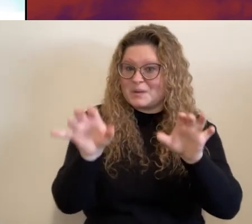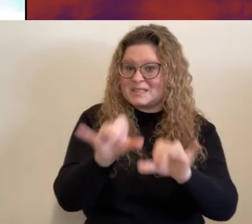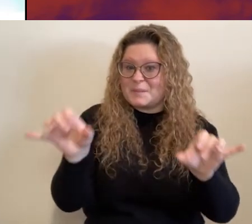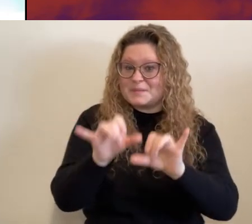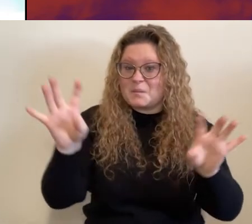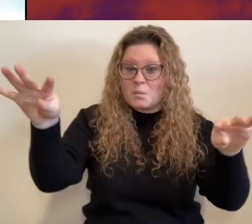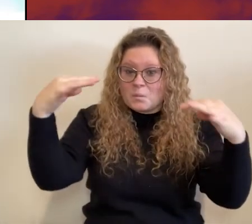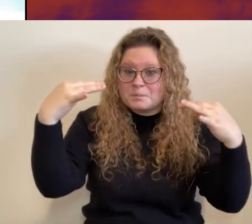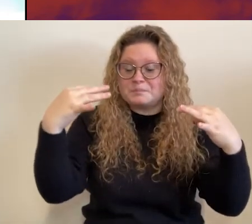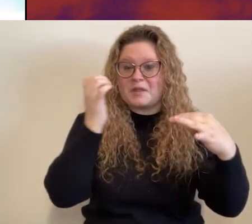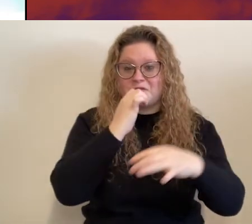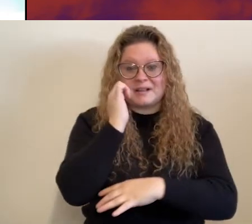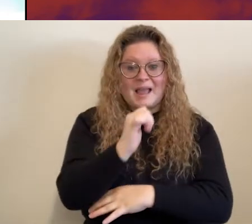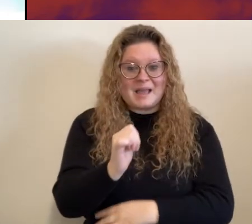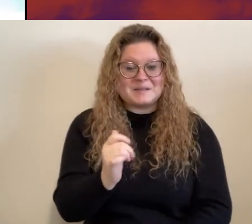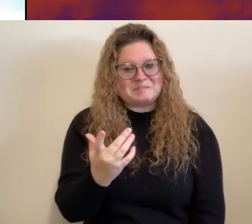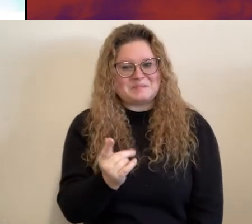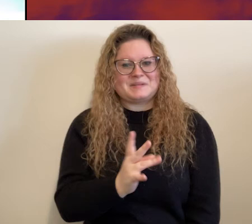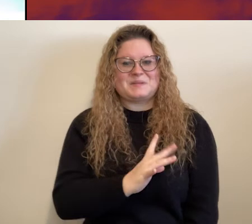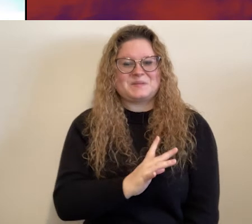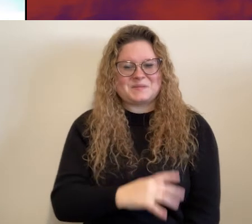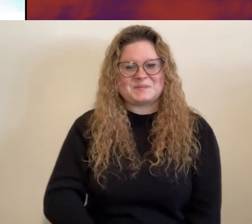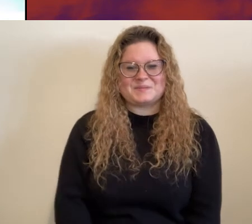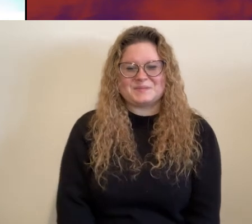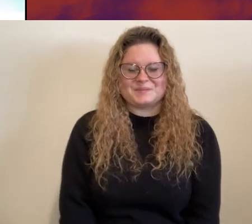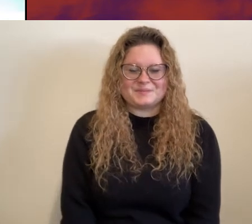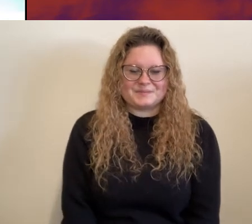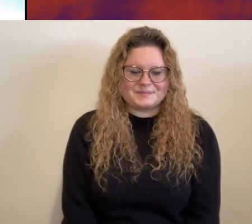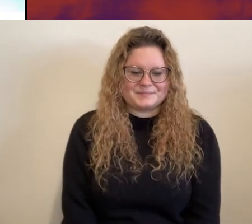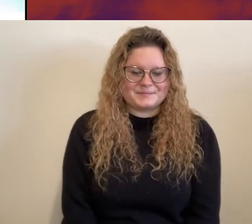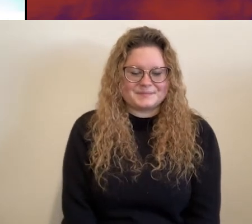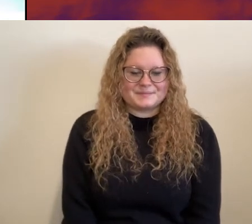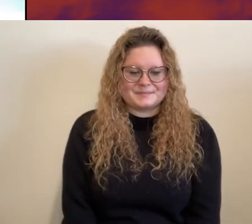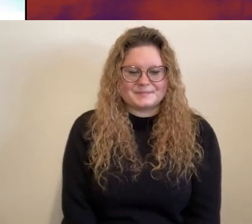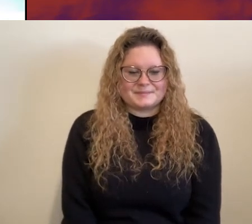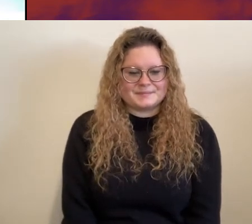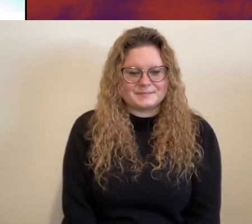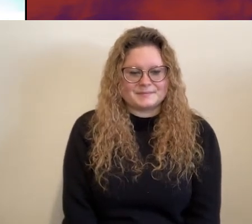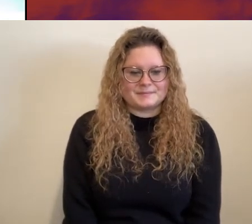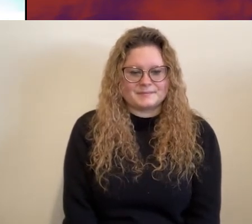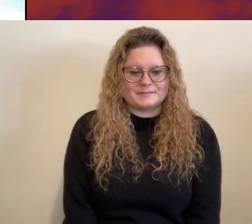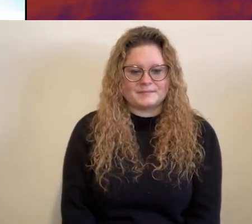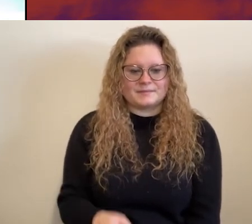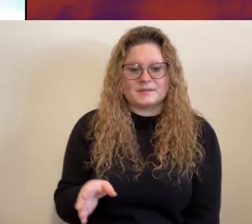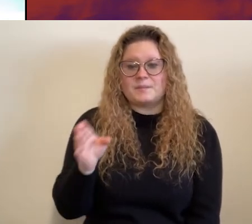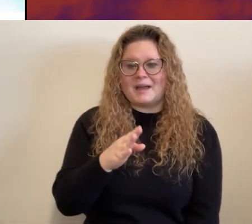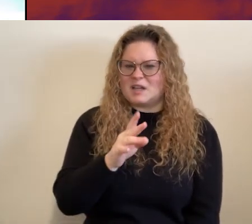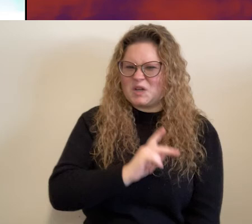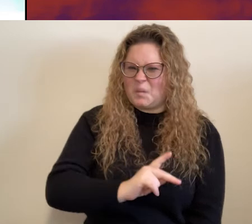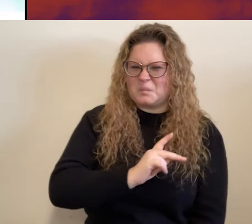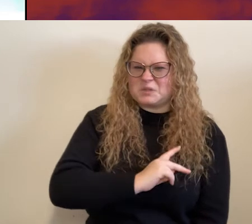absorbing your sound as well. And then on my, like, not personal, but